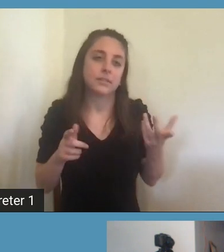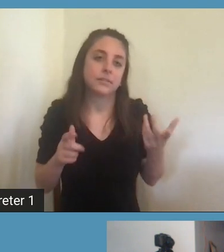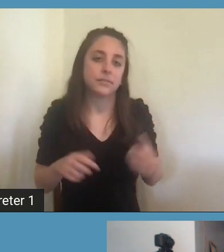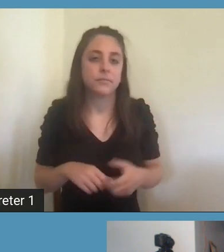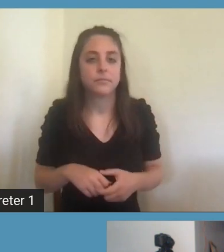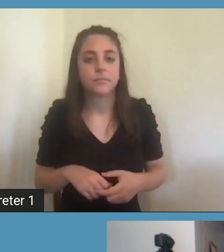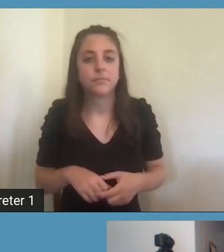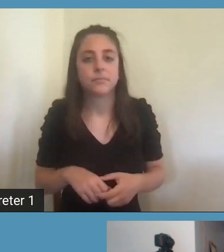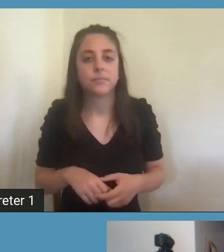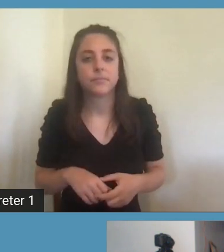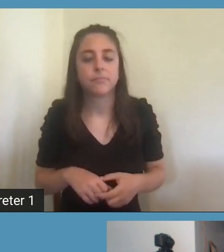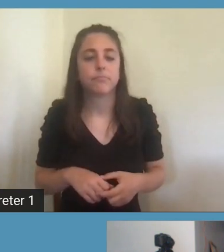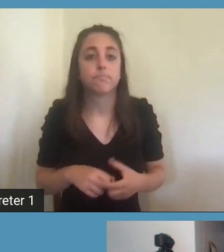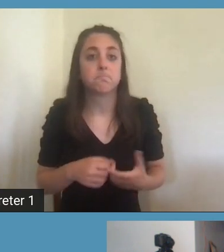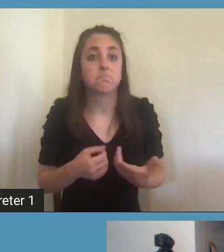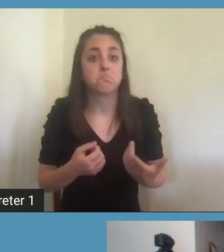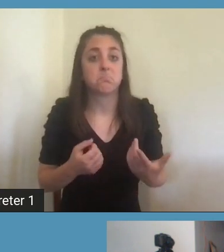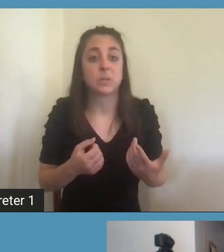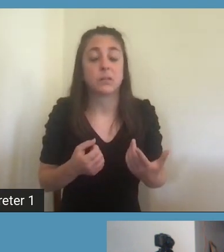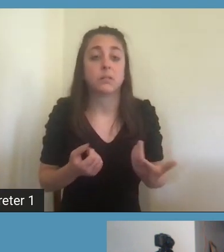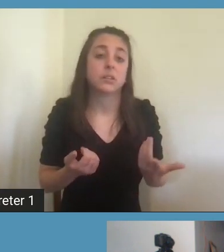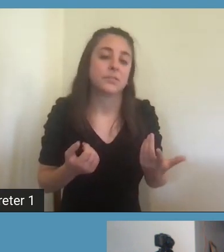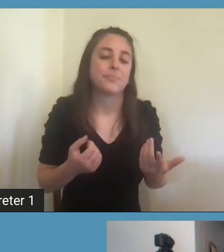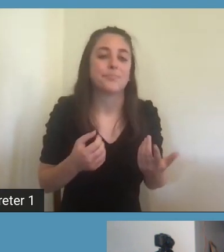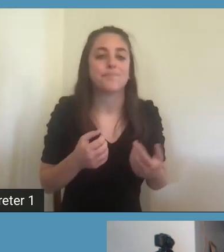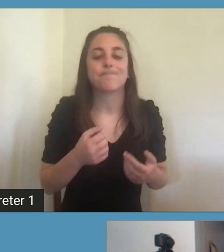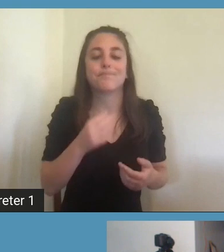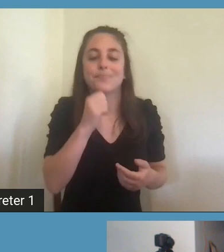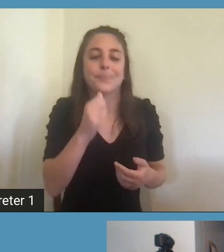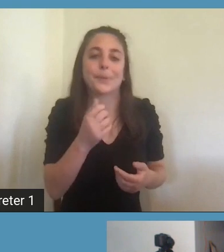So I'm not against them, but I just don't prefer them.